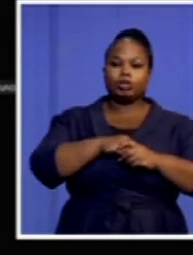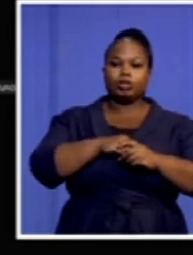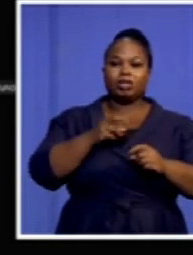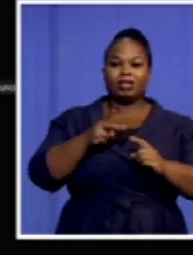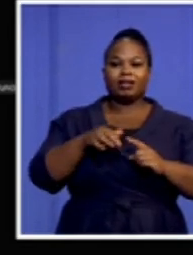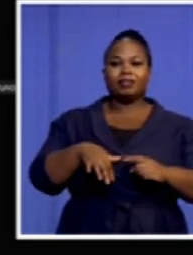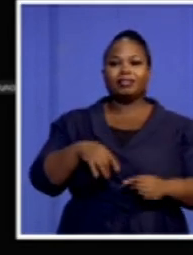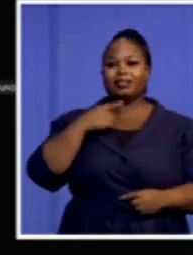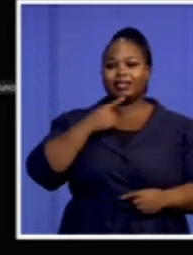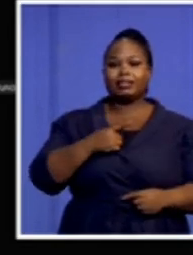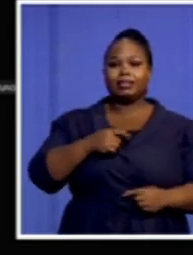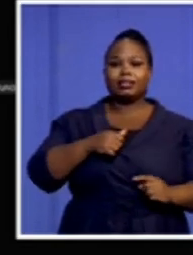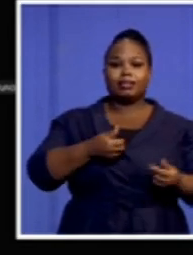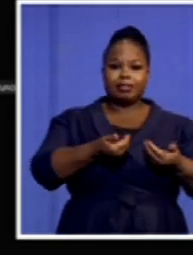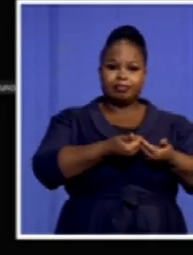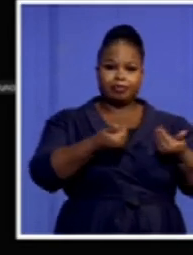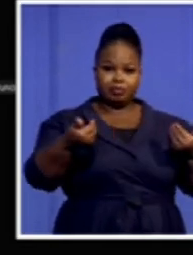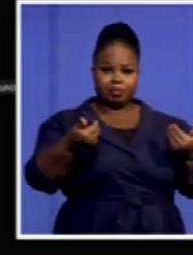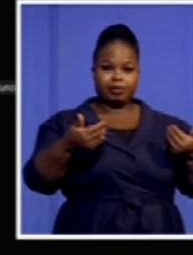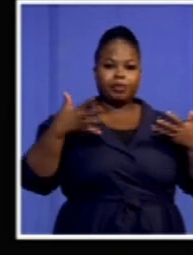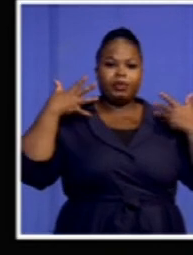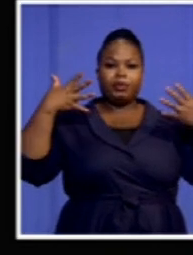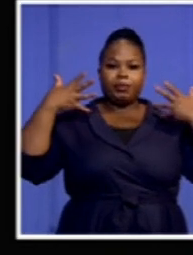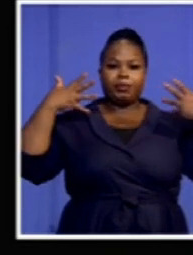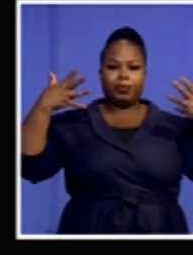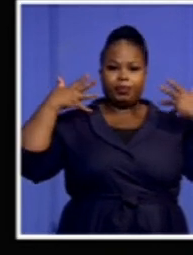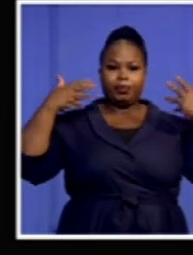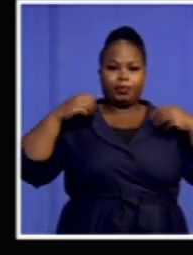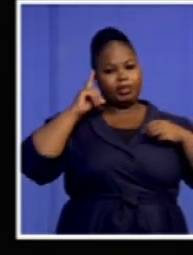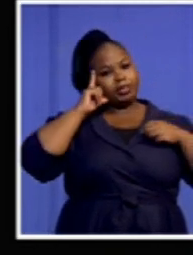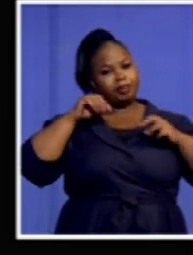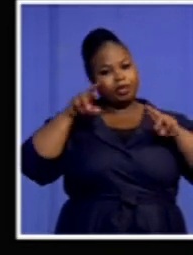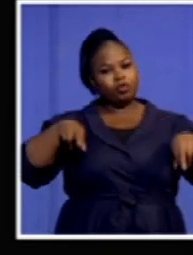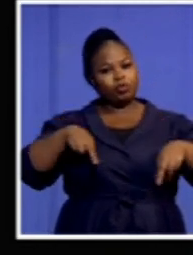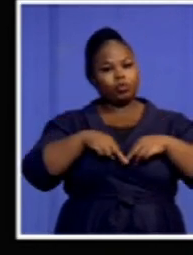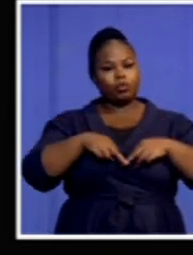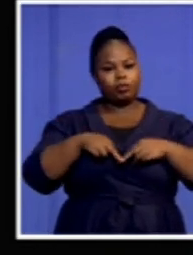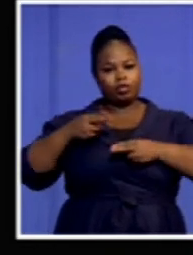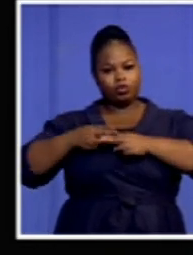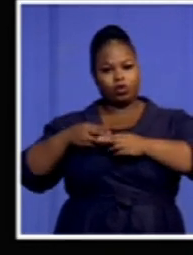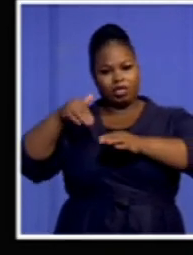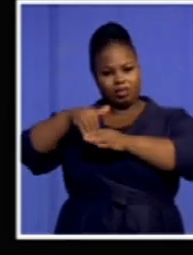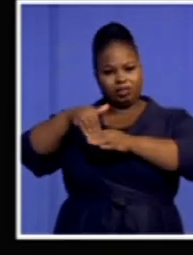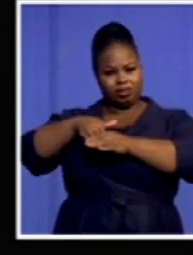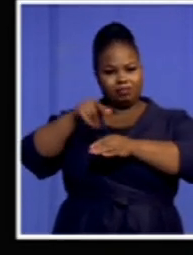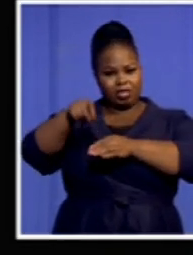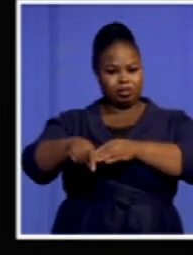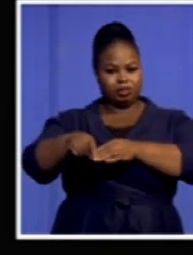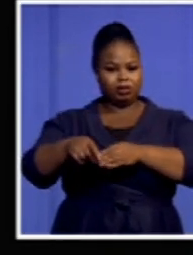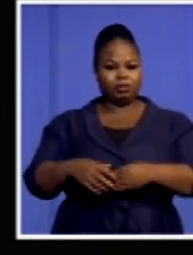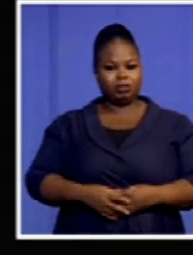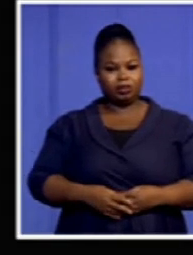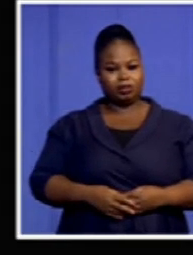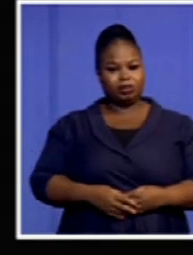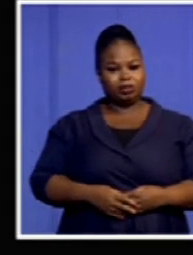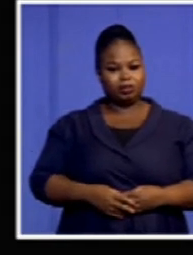with well-ventilated bedroom, with a bathroom and a toilet, and that they should not be shared with